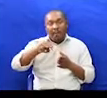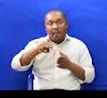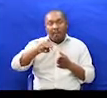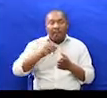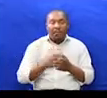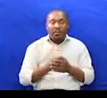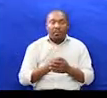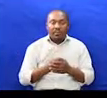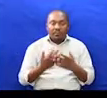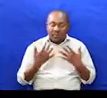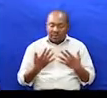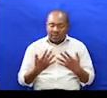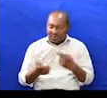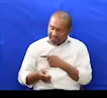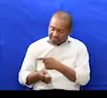The modern scientists,